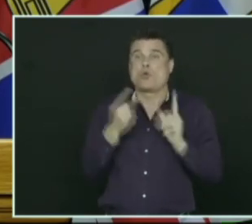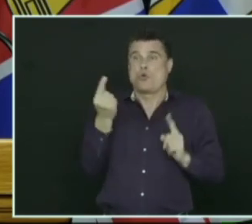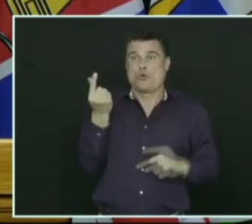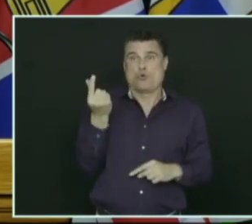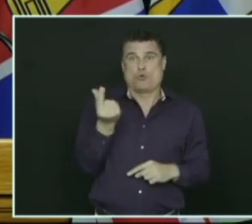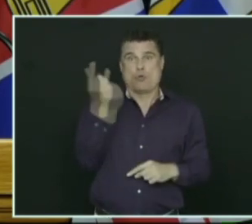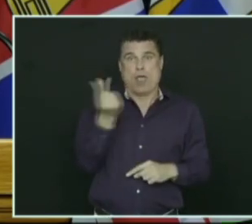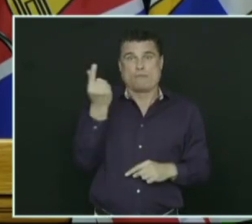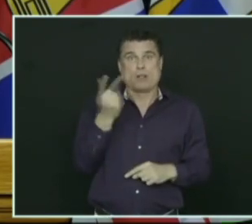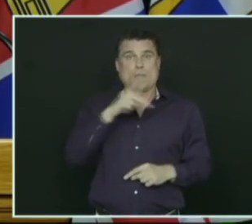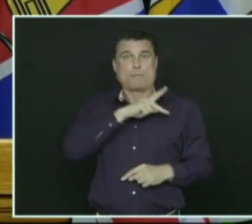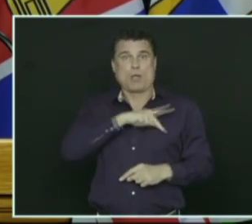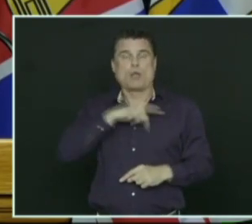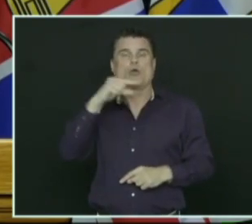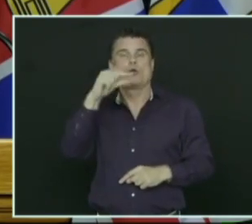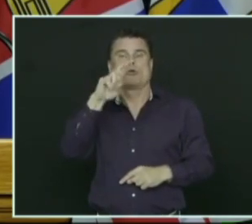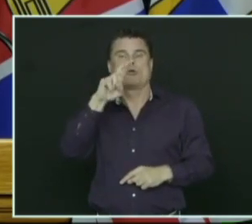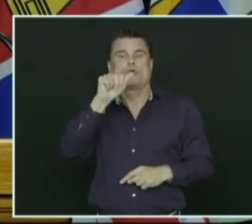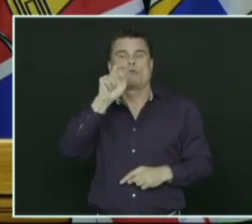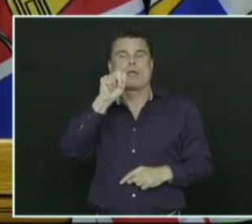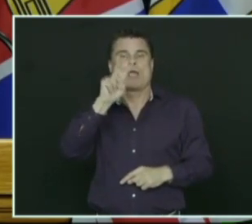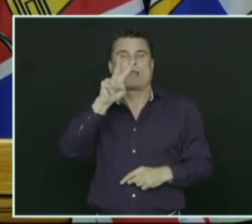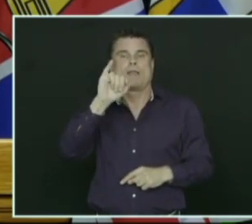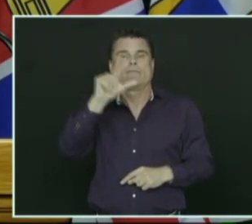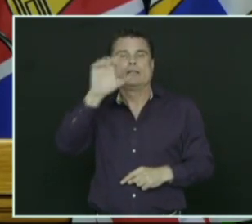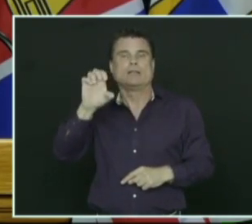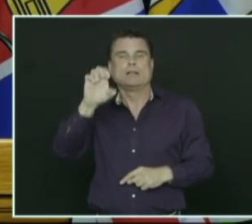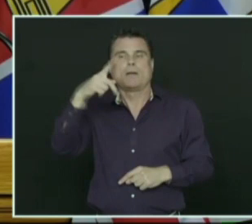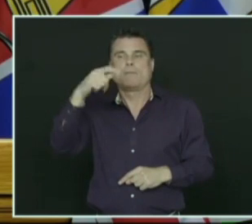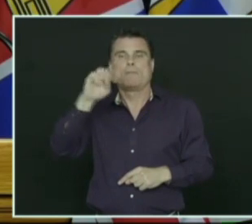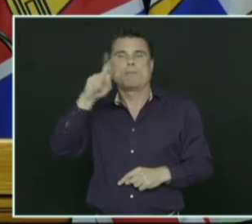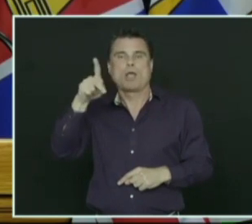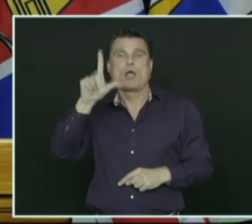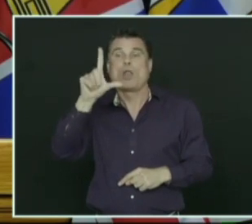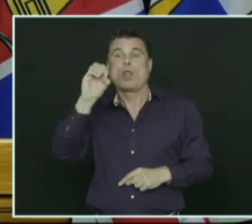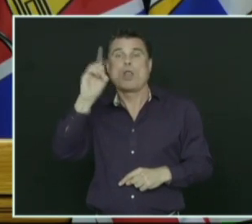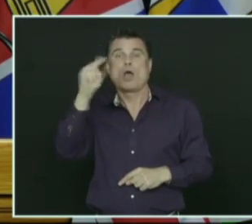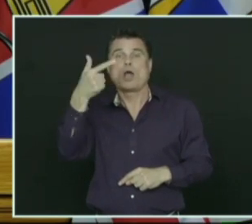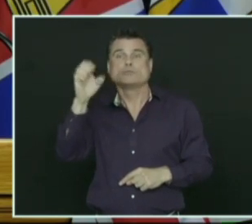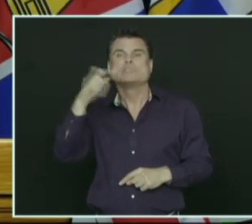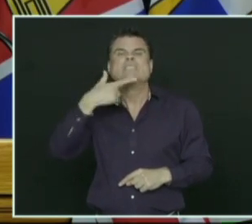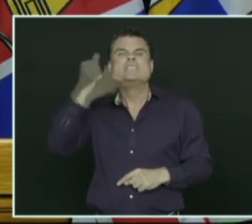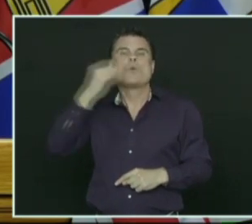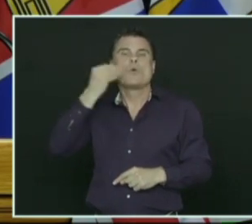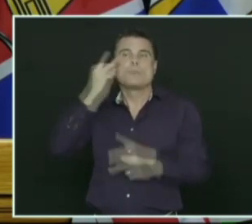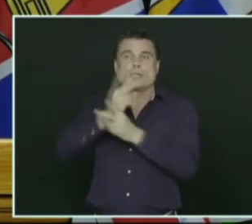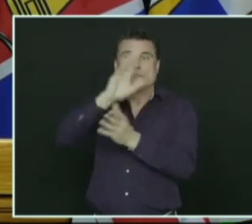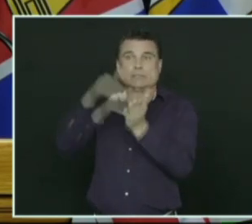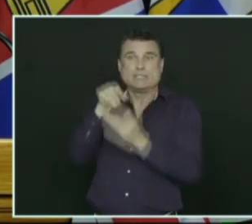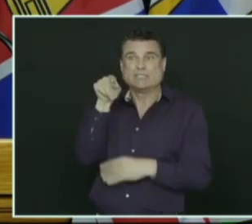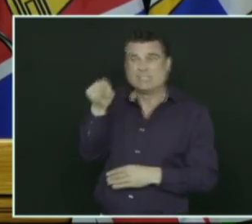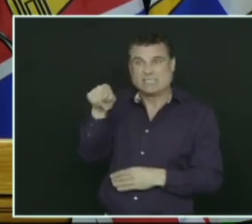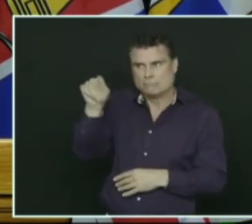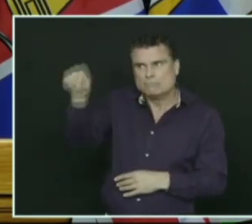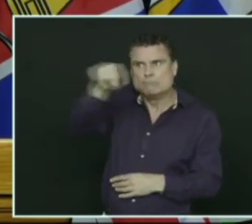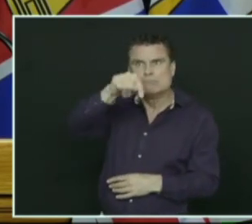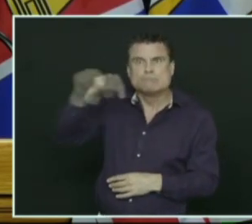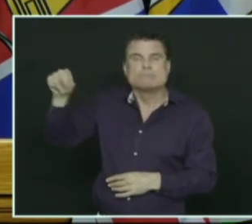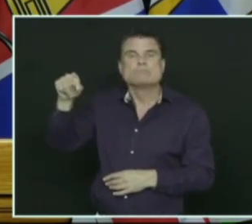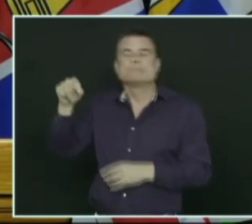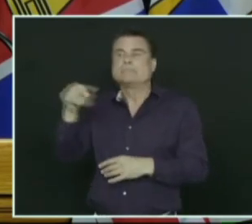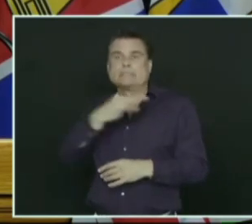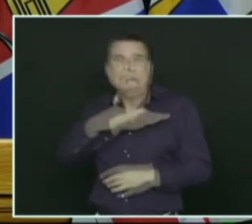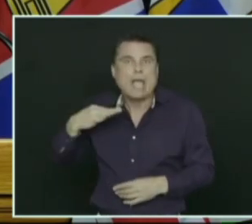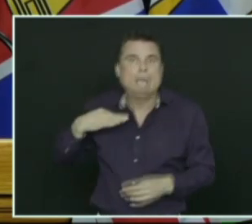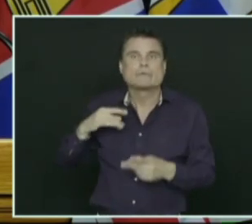in a care home, then we have a very low threshold for testing anybody to make sure that we can try and get